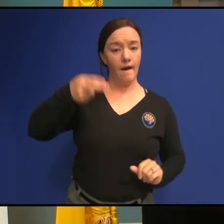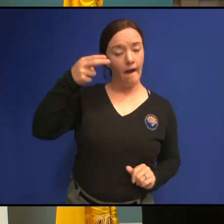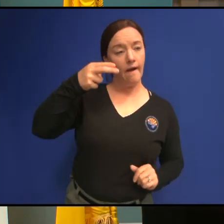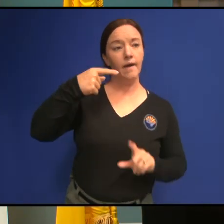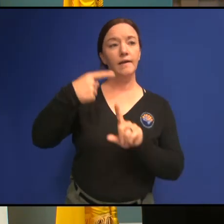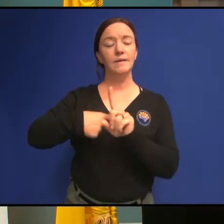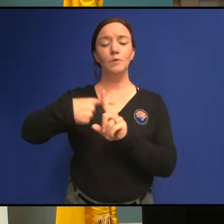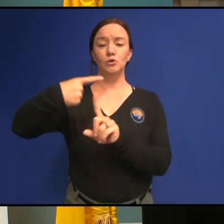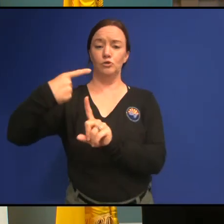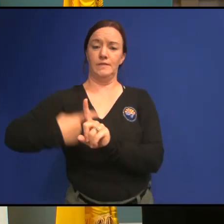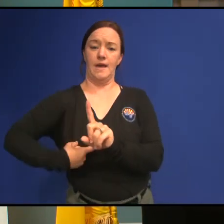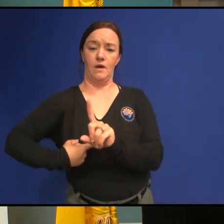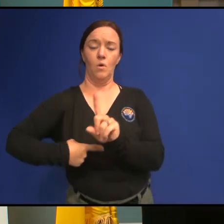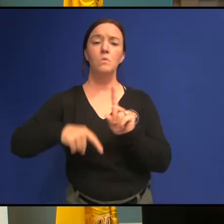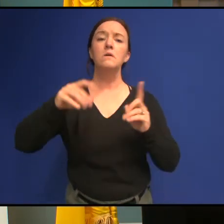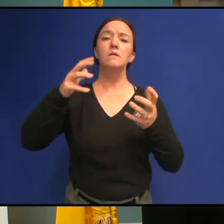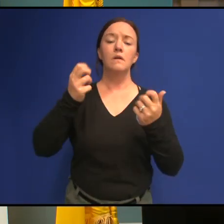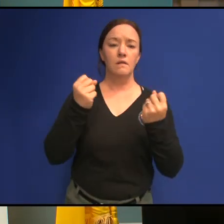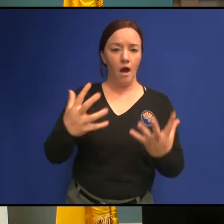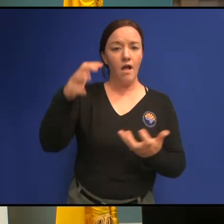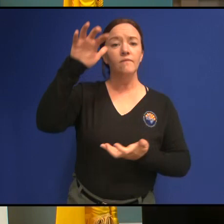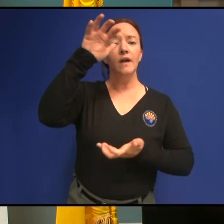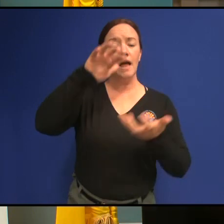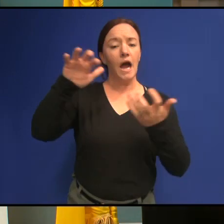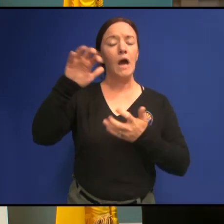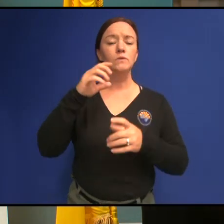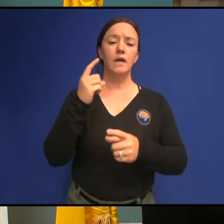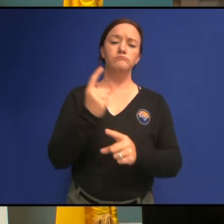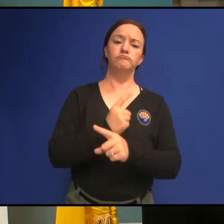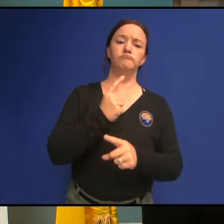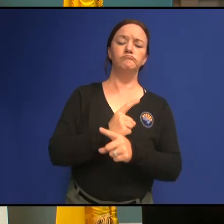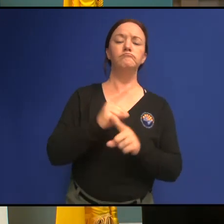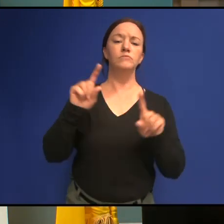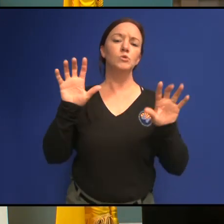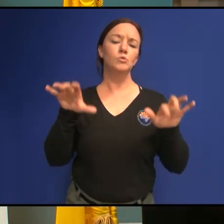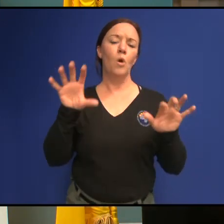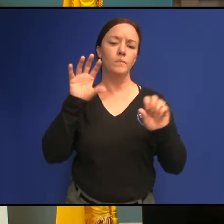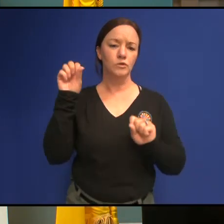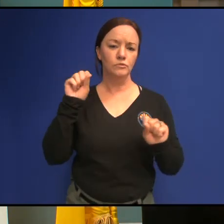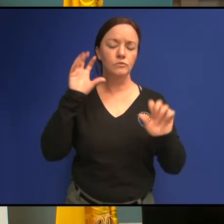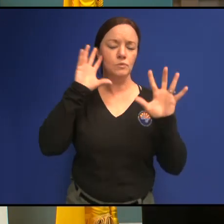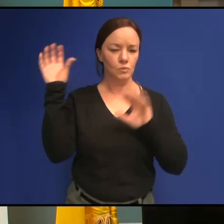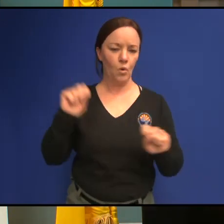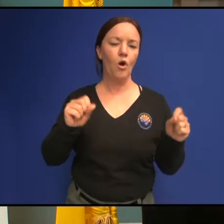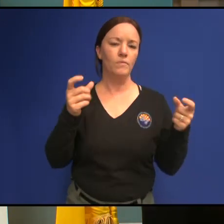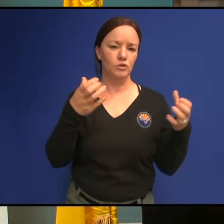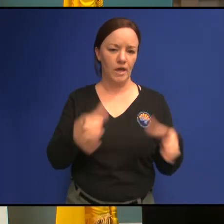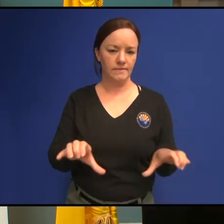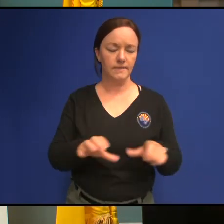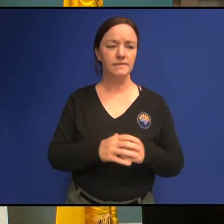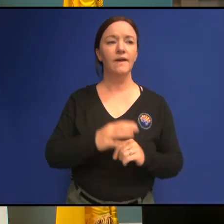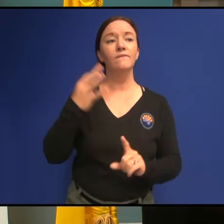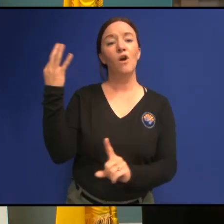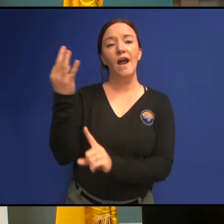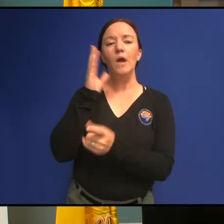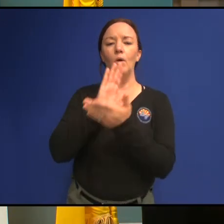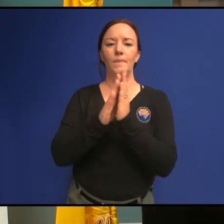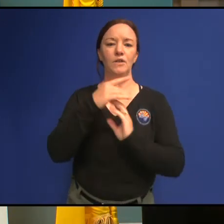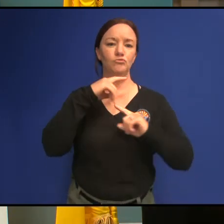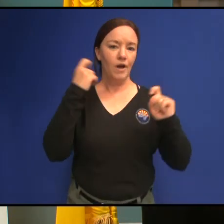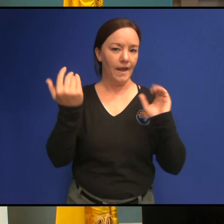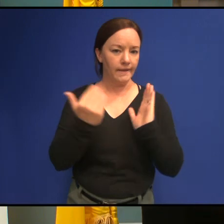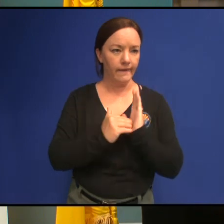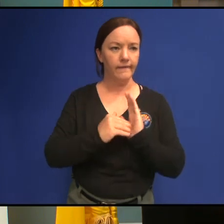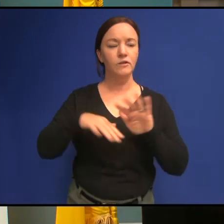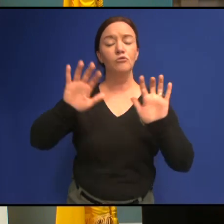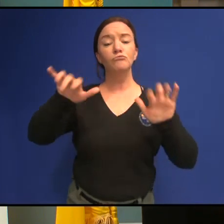clouds, and pretty fair storm chances. We talked about Friday being that day where we transition back towards dry, a lot lesser rain